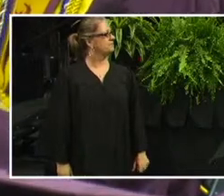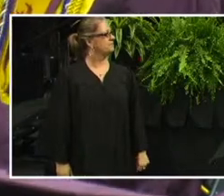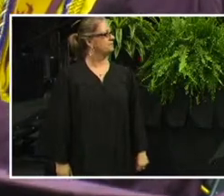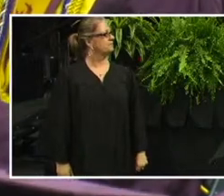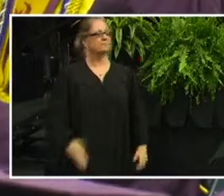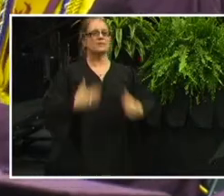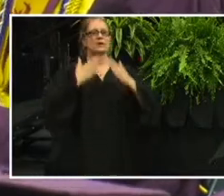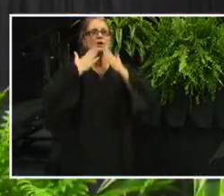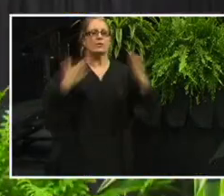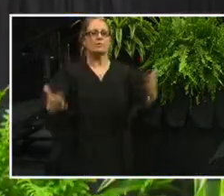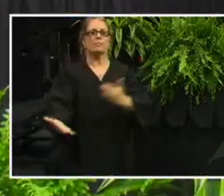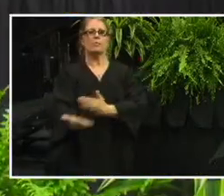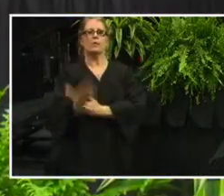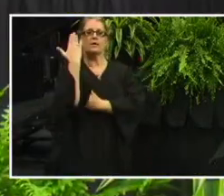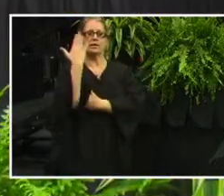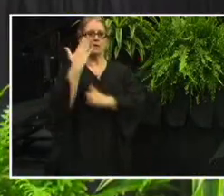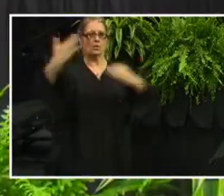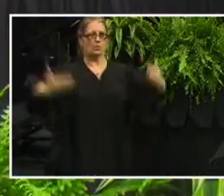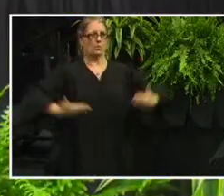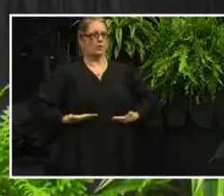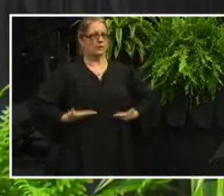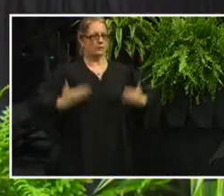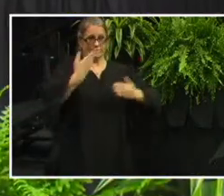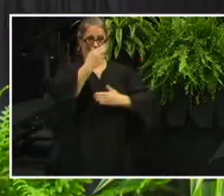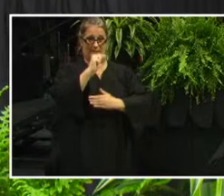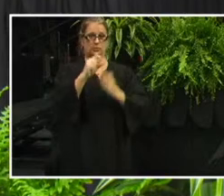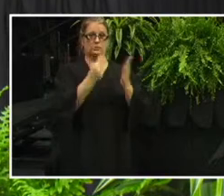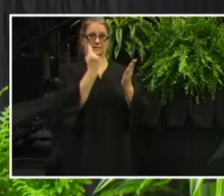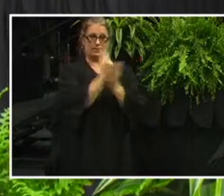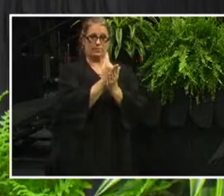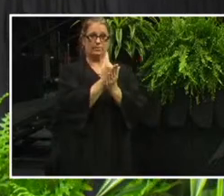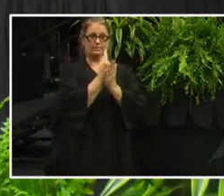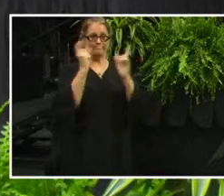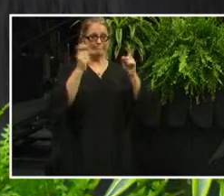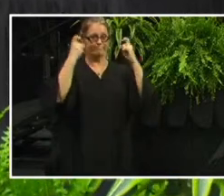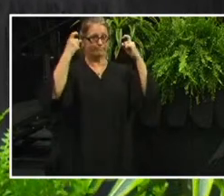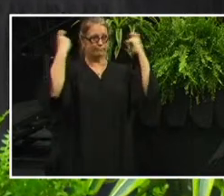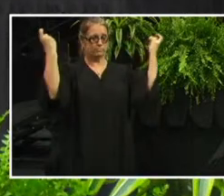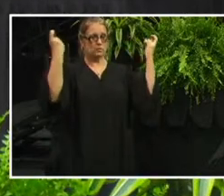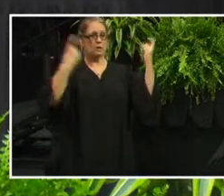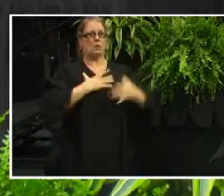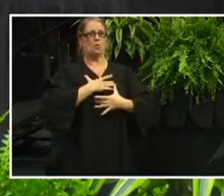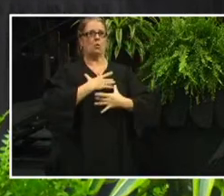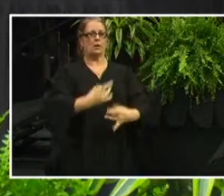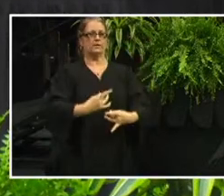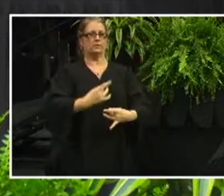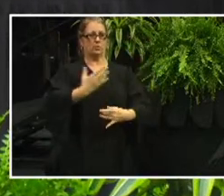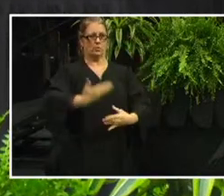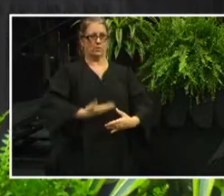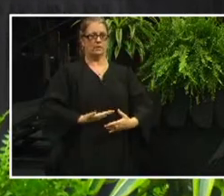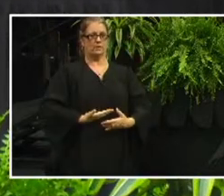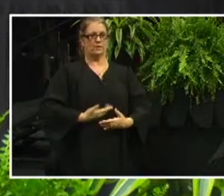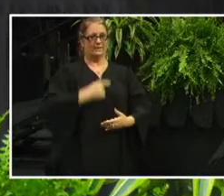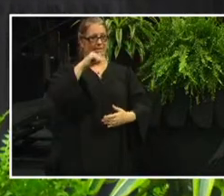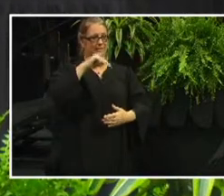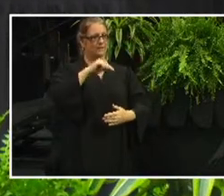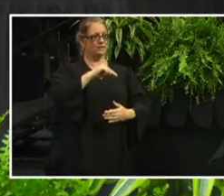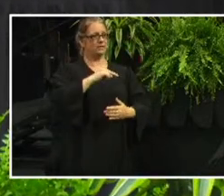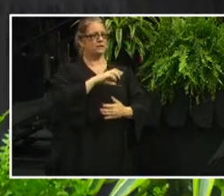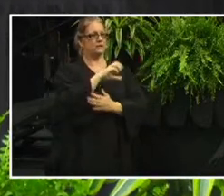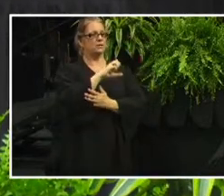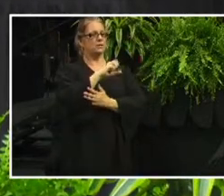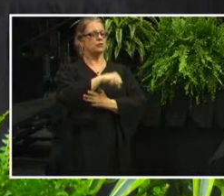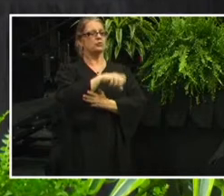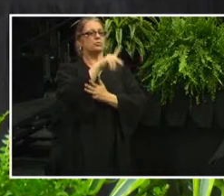Good morning and welcome to the New Hampstead High School graduation ceremony. I would like to welcome our Superintendent of Schools, Dr. M. Ann